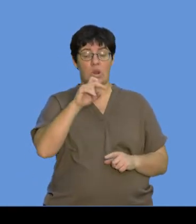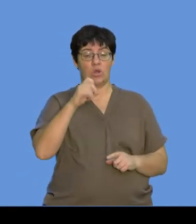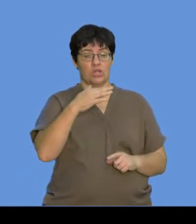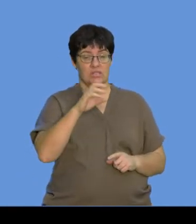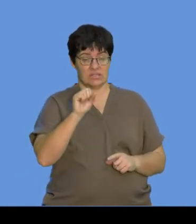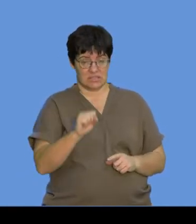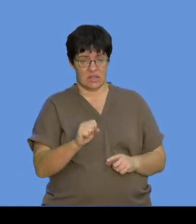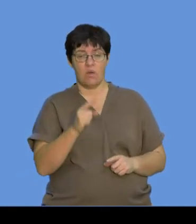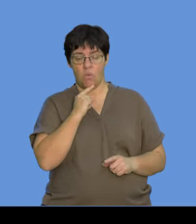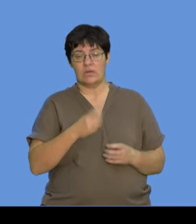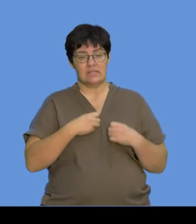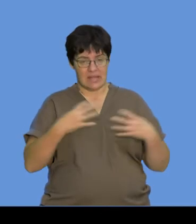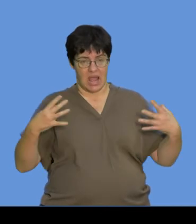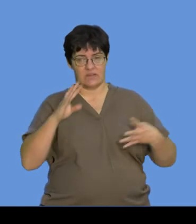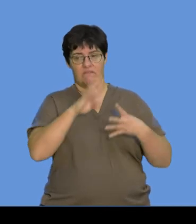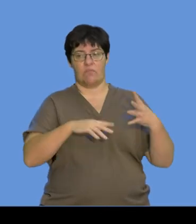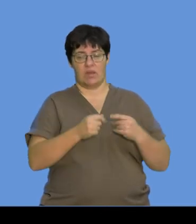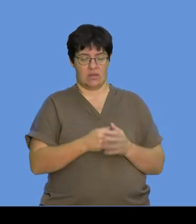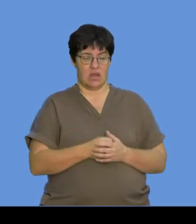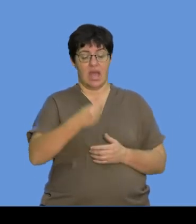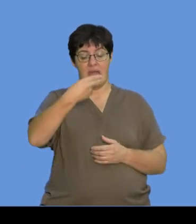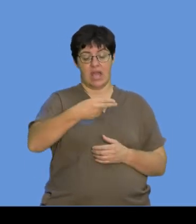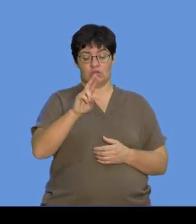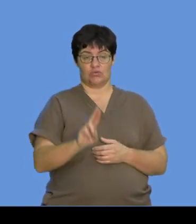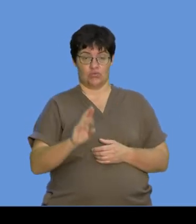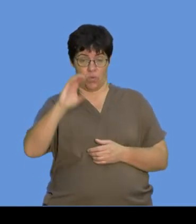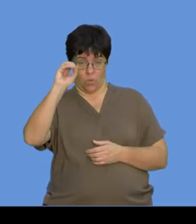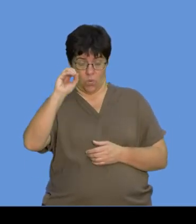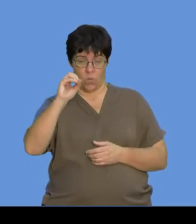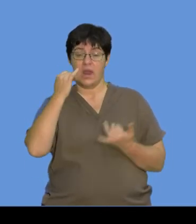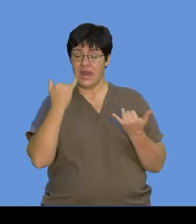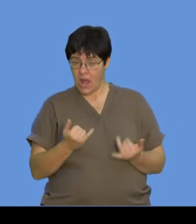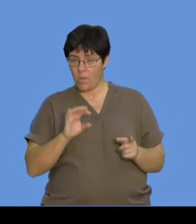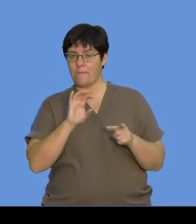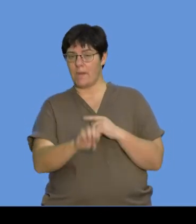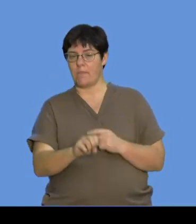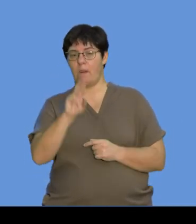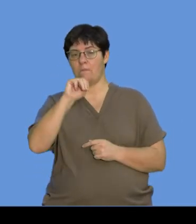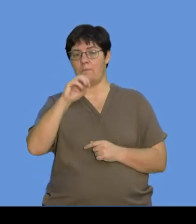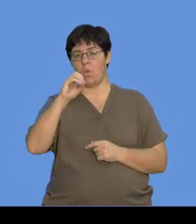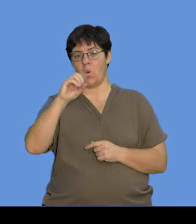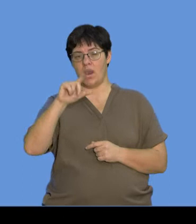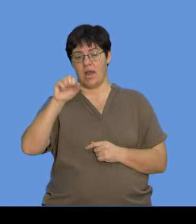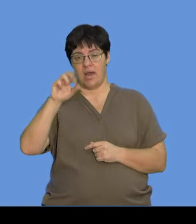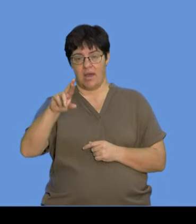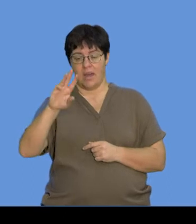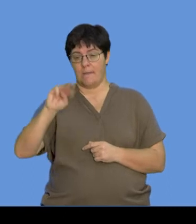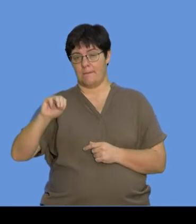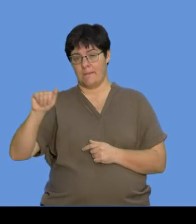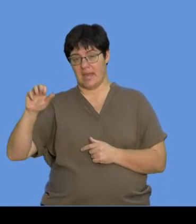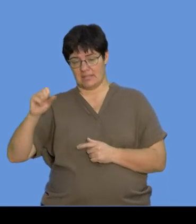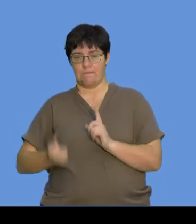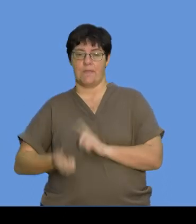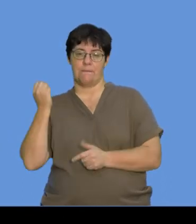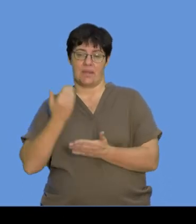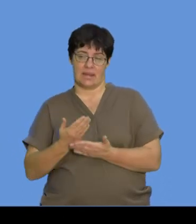for us to find the molecules, first of all, we start with the formula, okay? From this formula, we are able to determine the molar